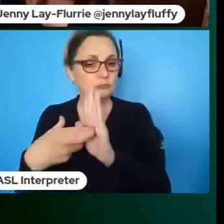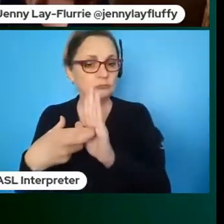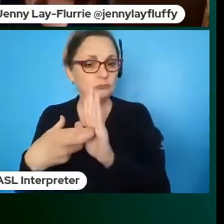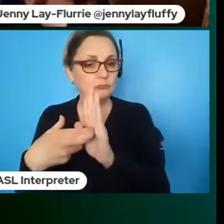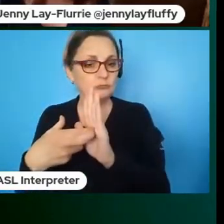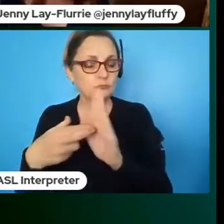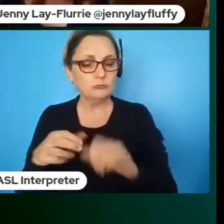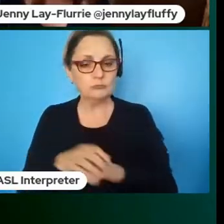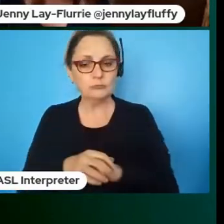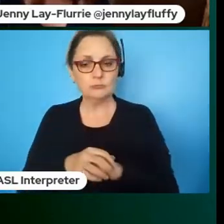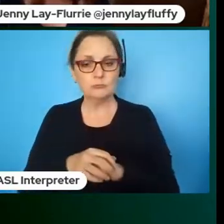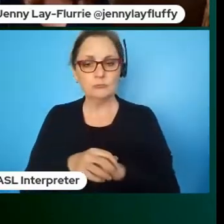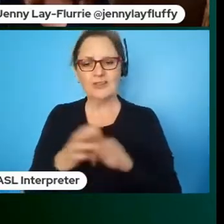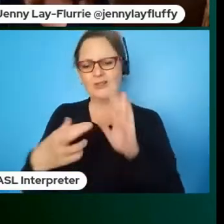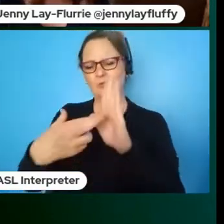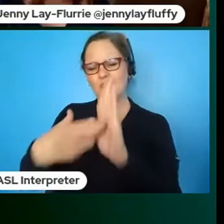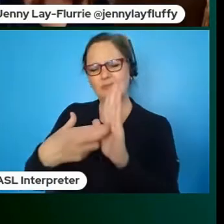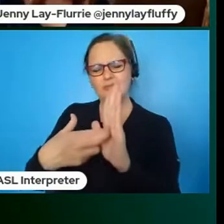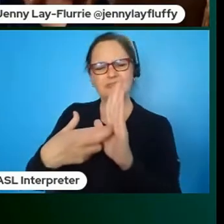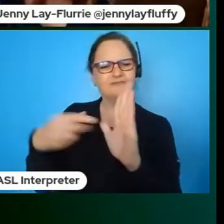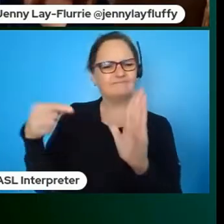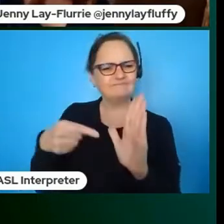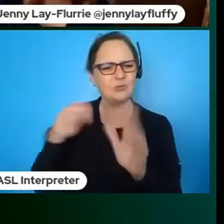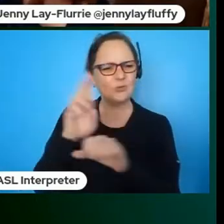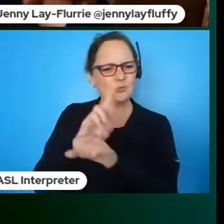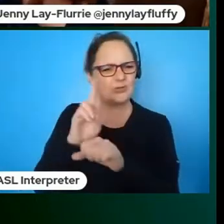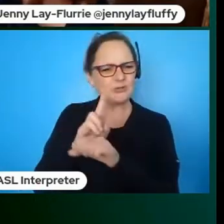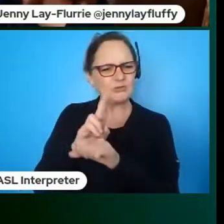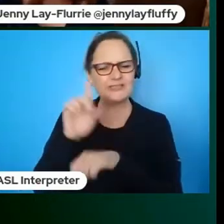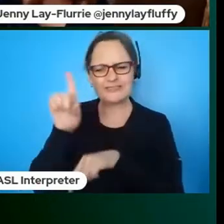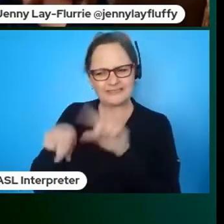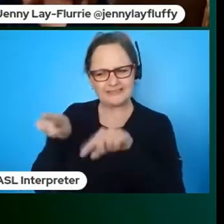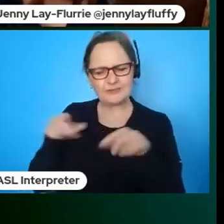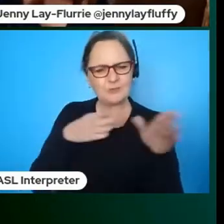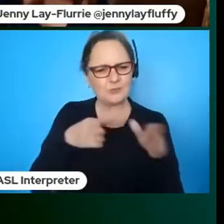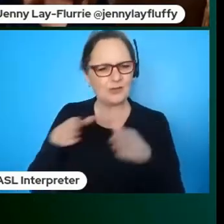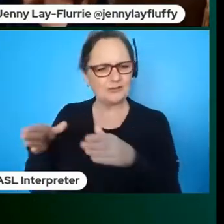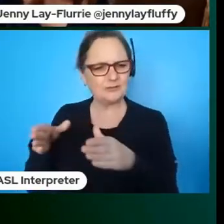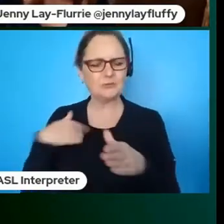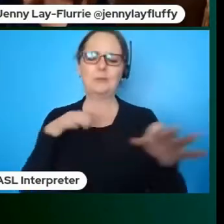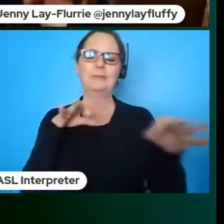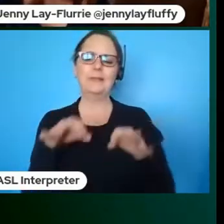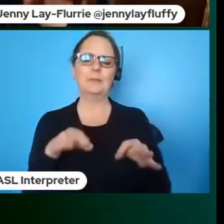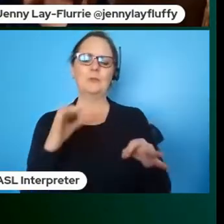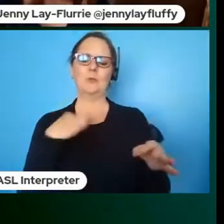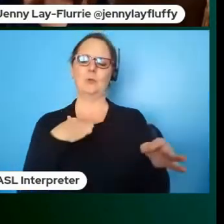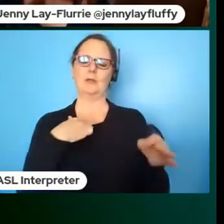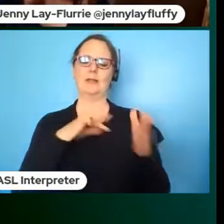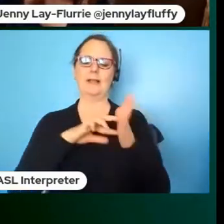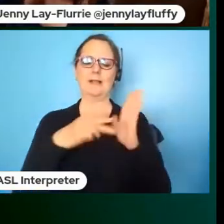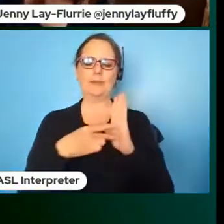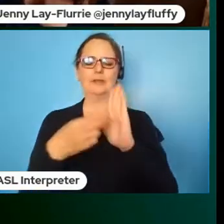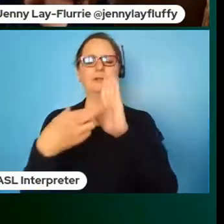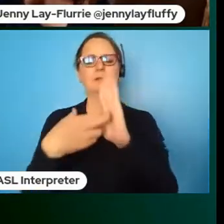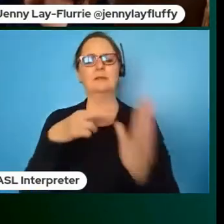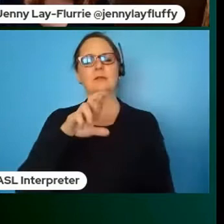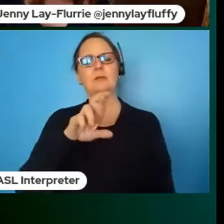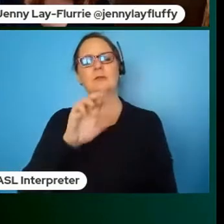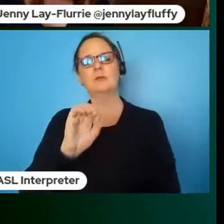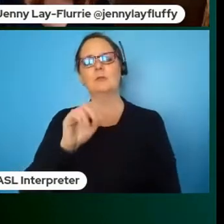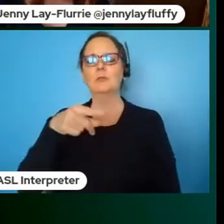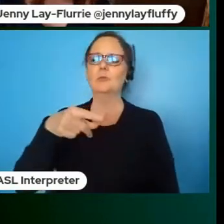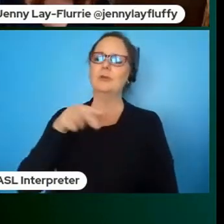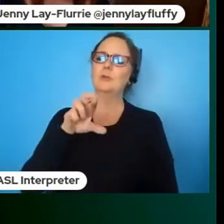is a word that's used across many domains let me qualify what i mean i'm meaning having people with disabilities